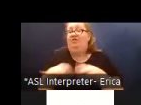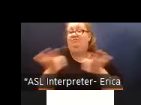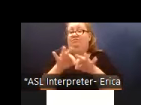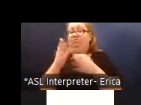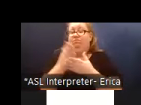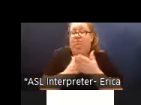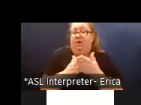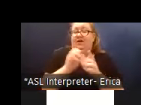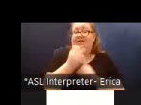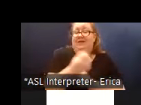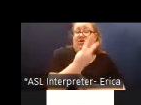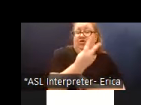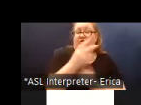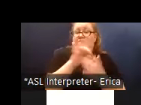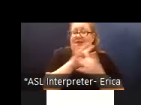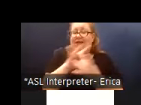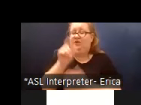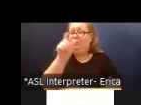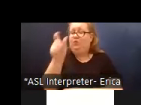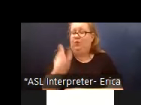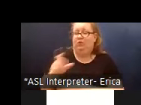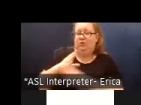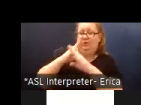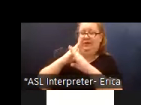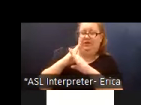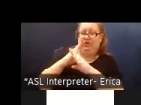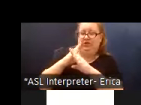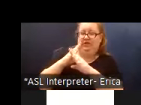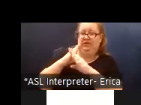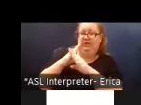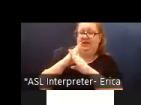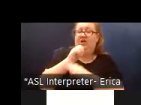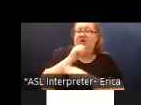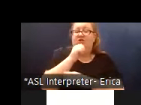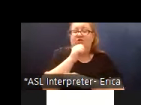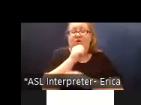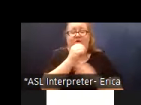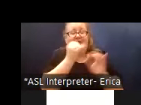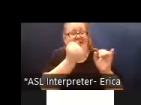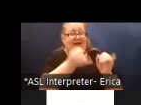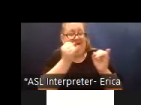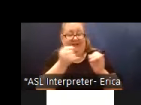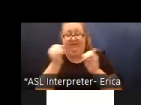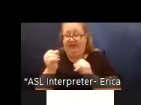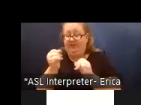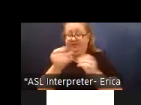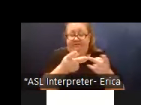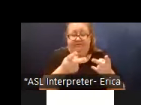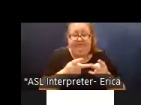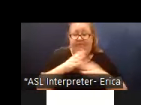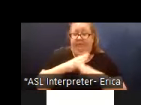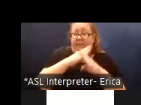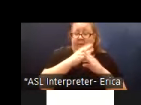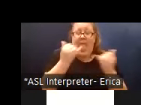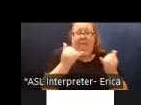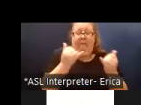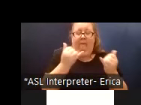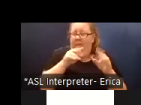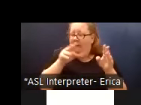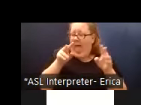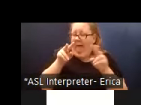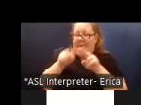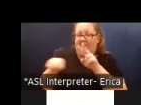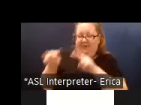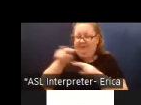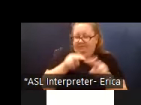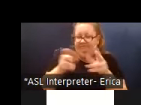the coastal protection. Rather than individual site protections, we are now looking to